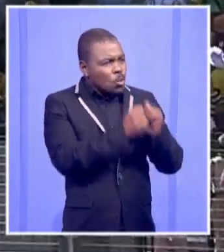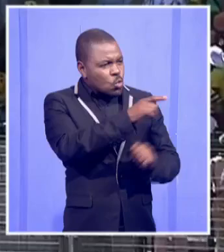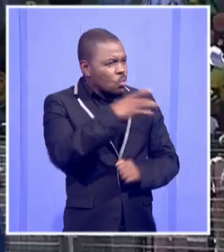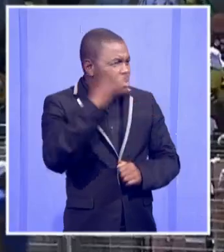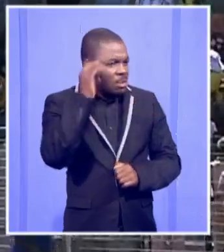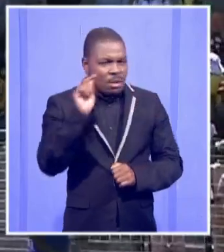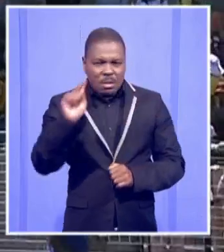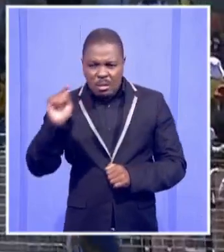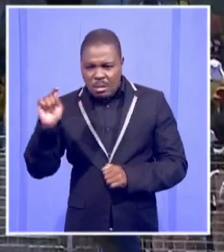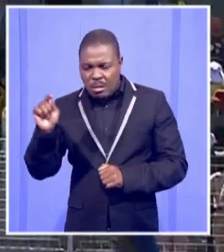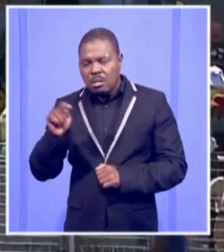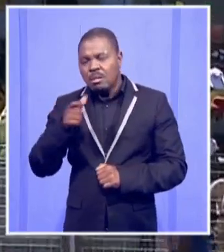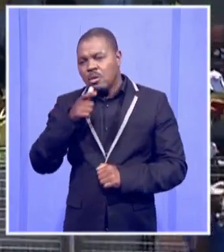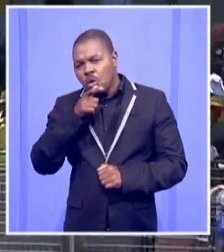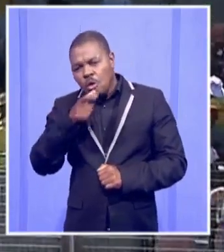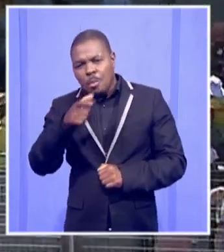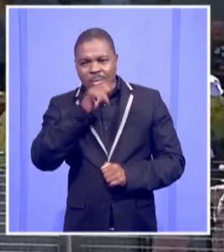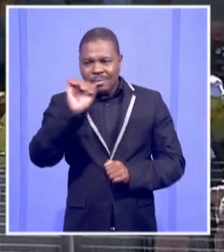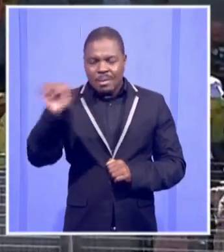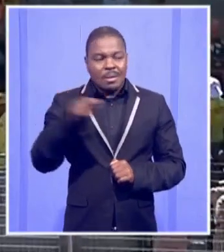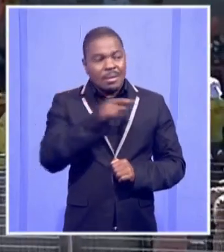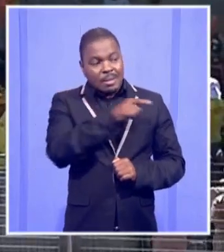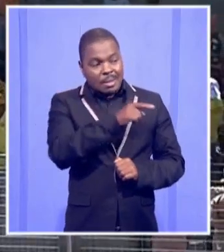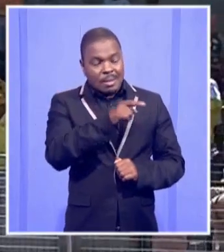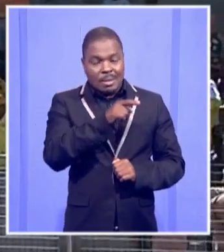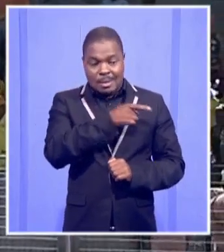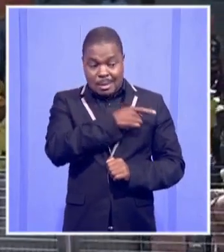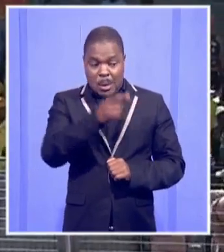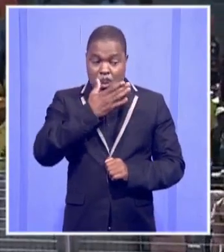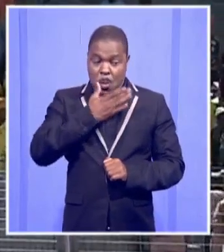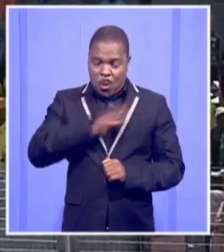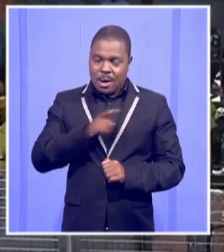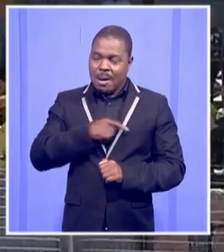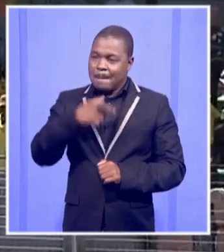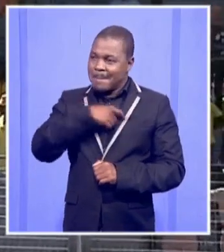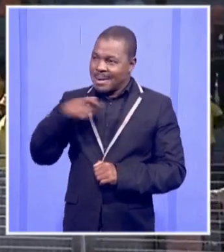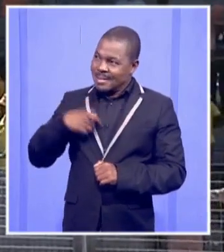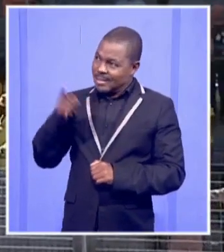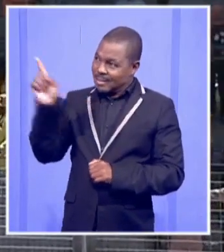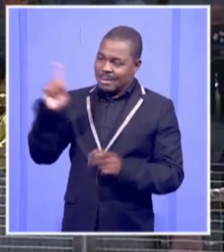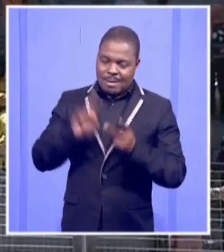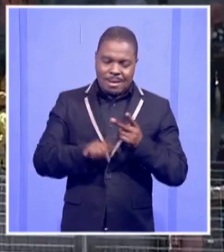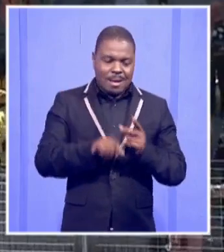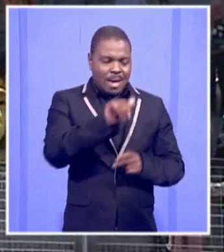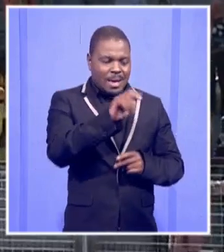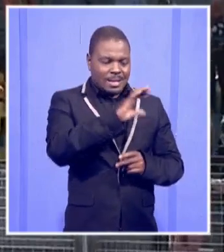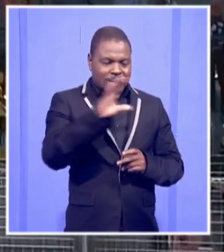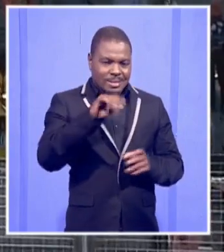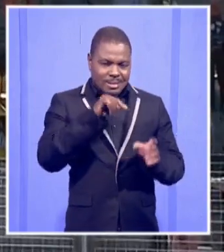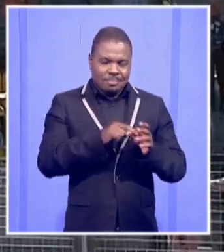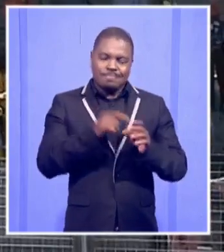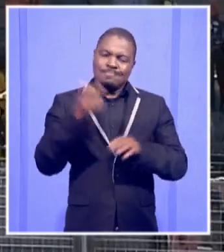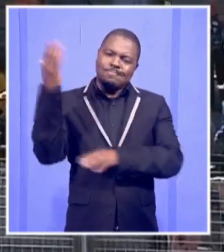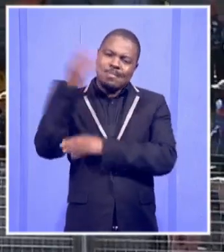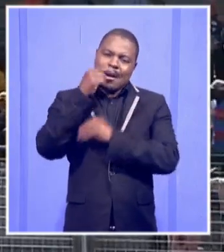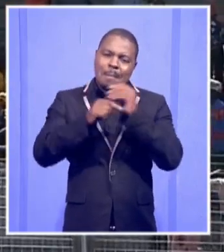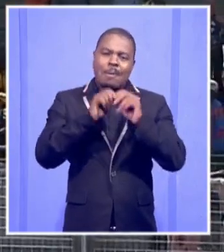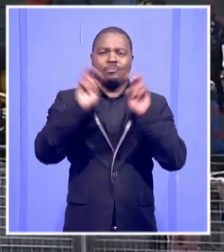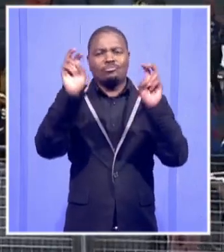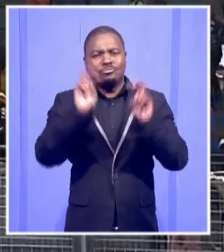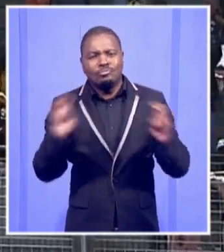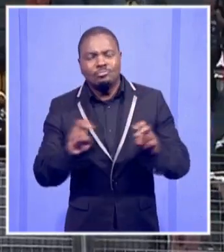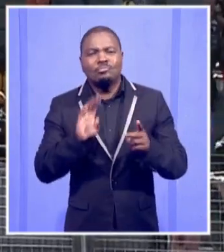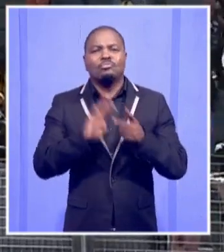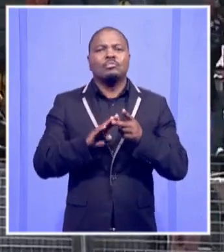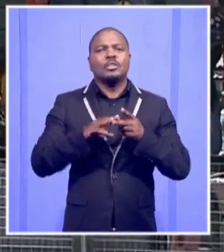bakho bakhuluma bathi bafuna upresident and the ANC leadership to deal with issues of electricity and employment